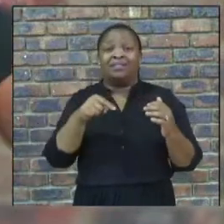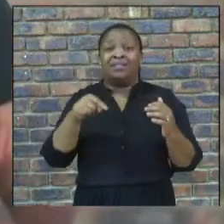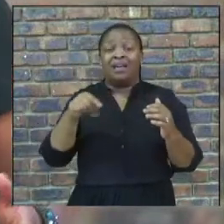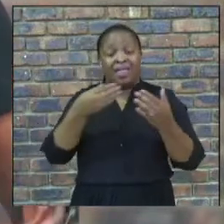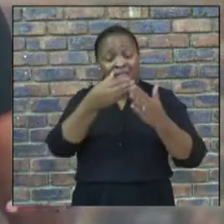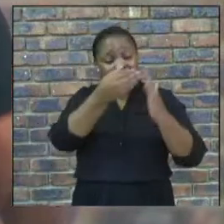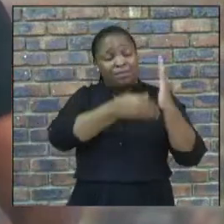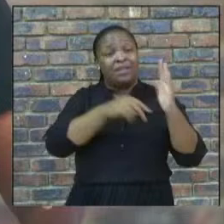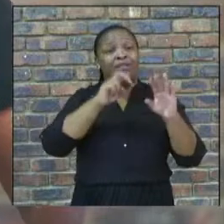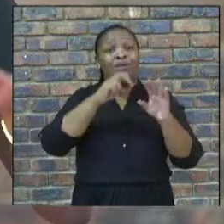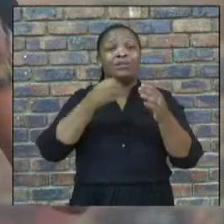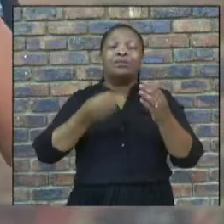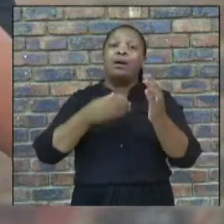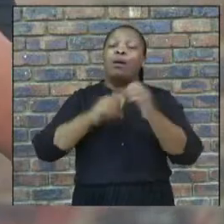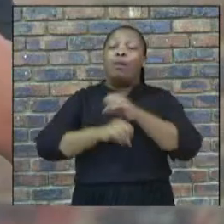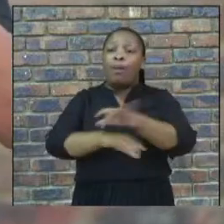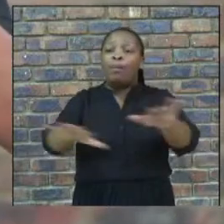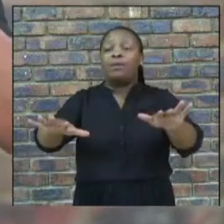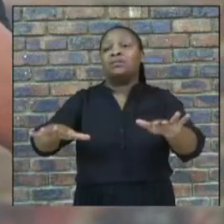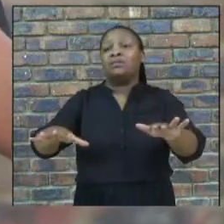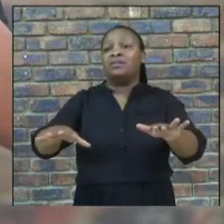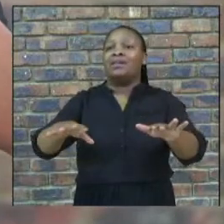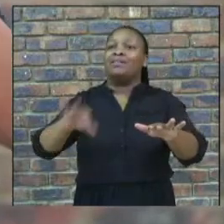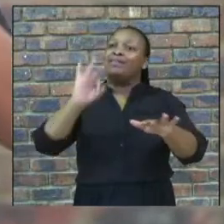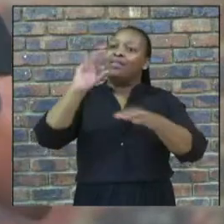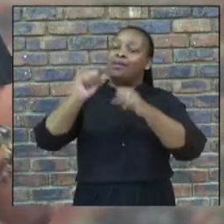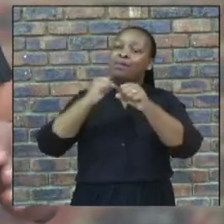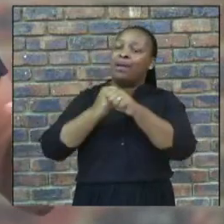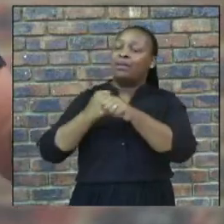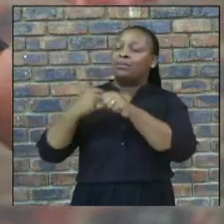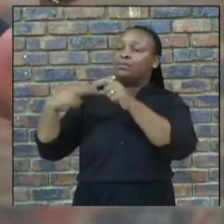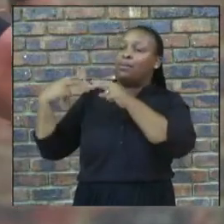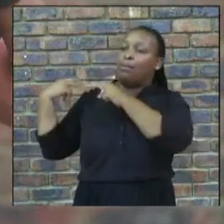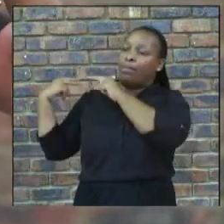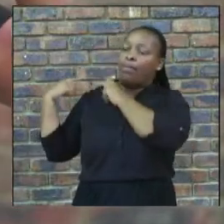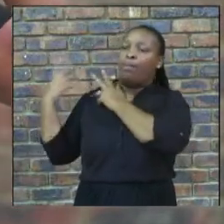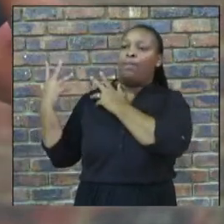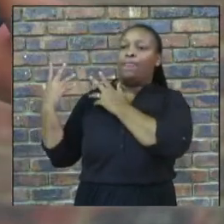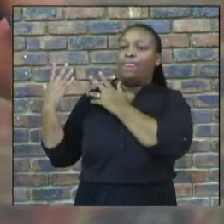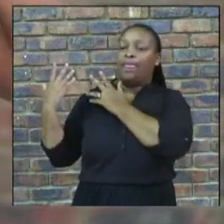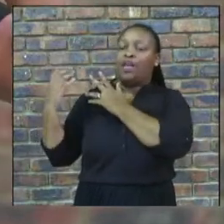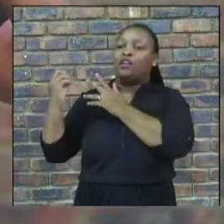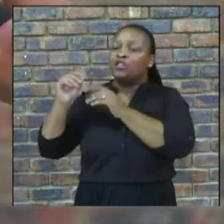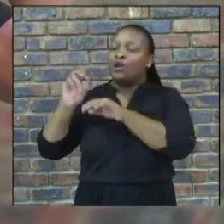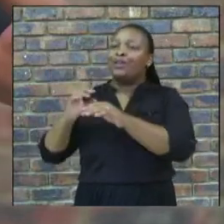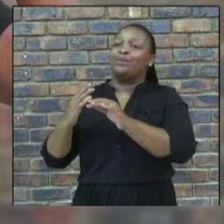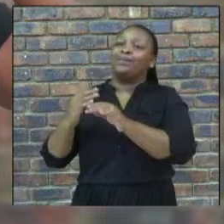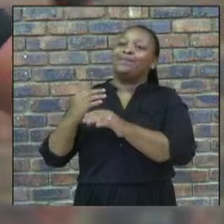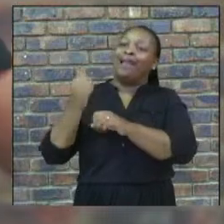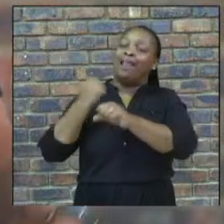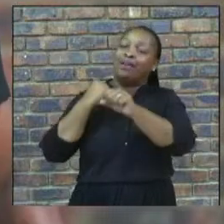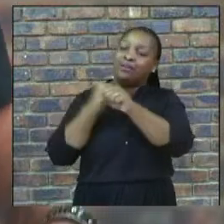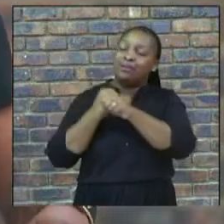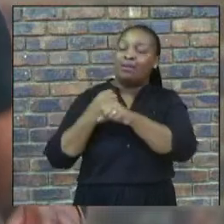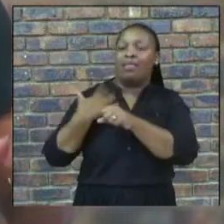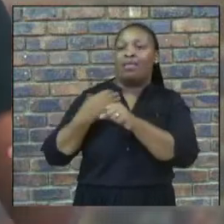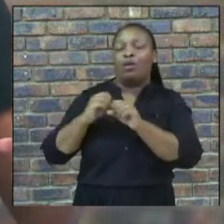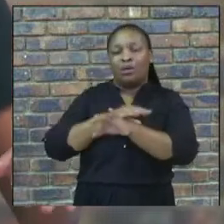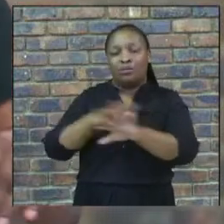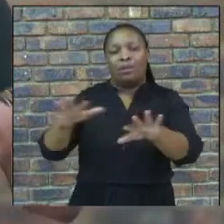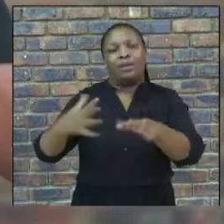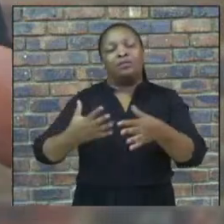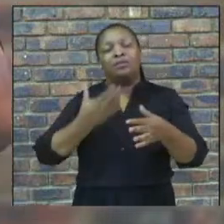you must check. Even meetings of Parliament, and they are broadcasted 24 hours.